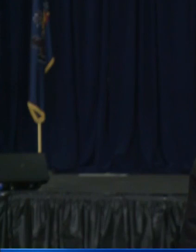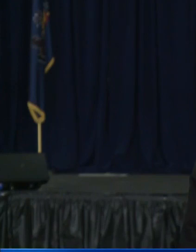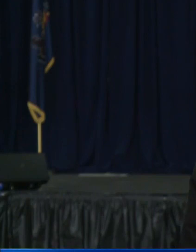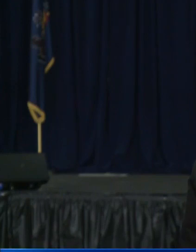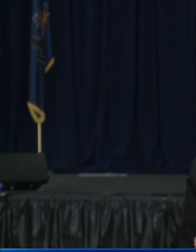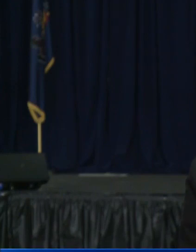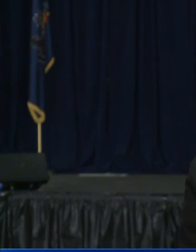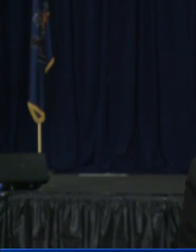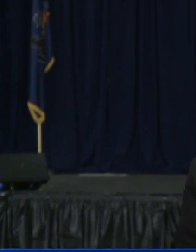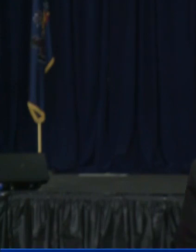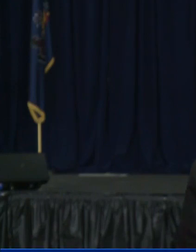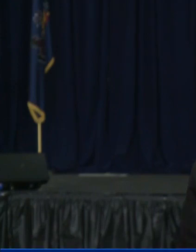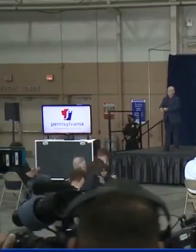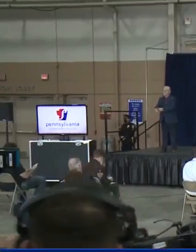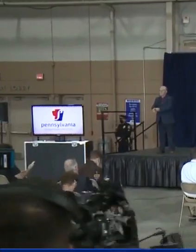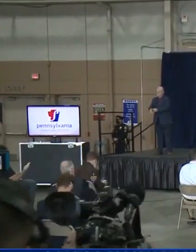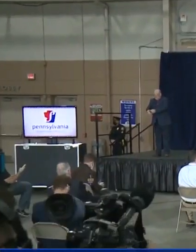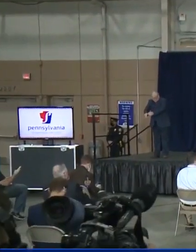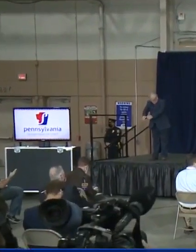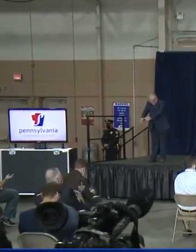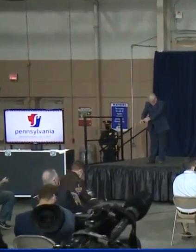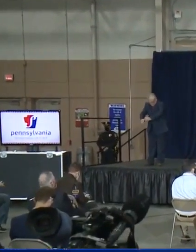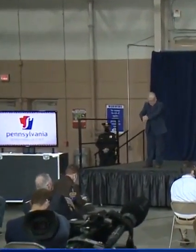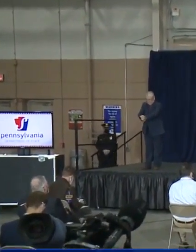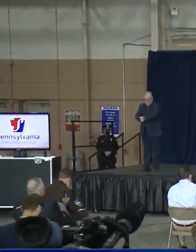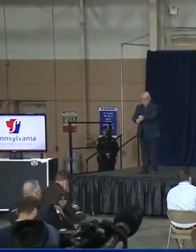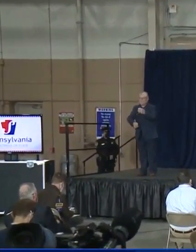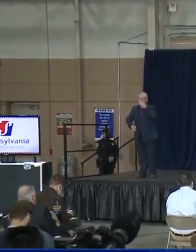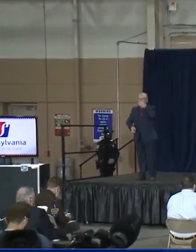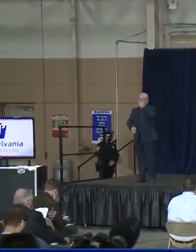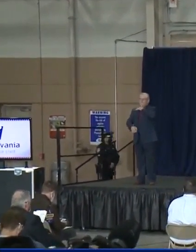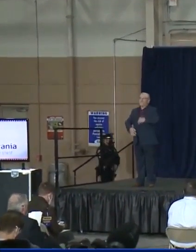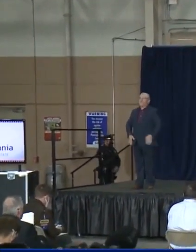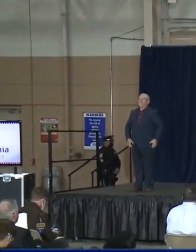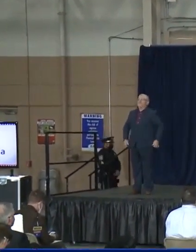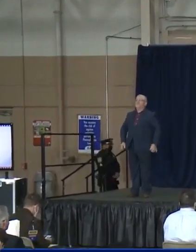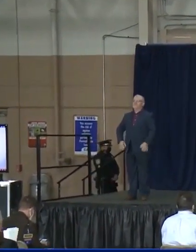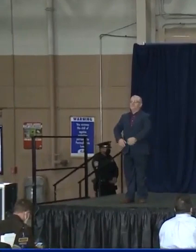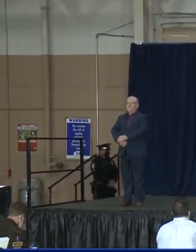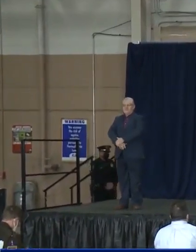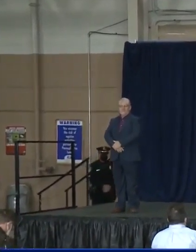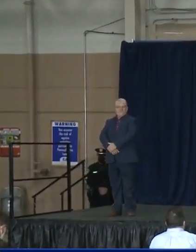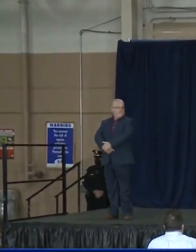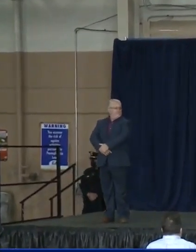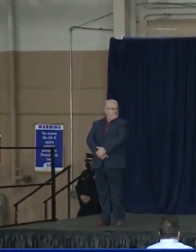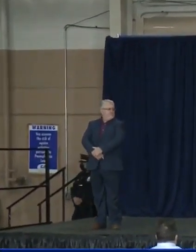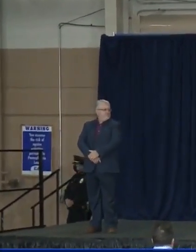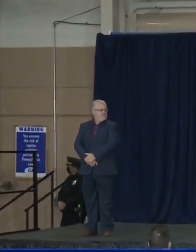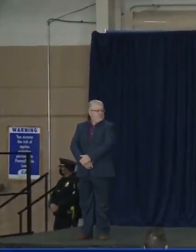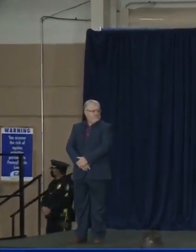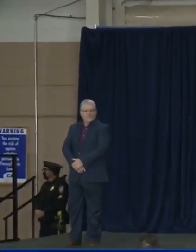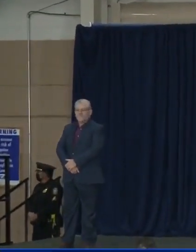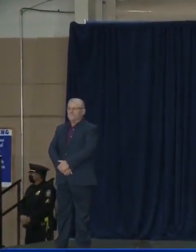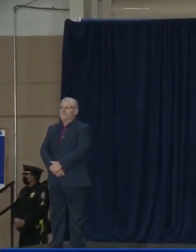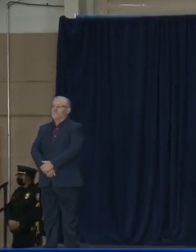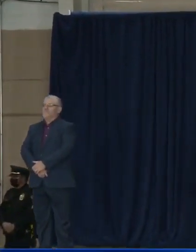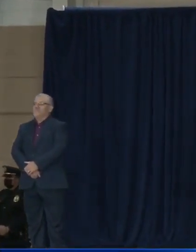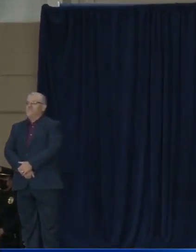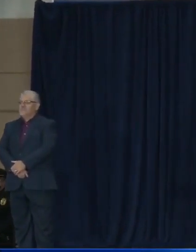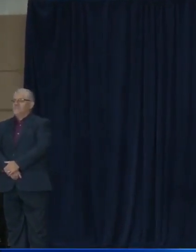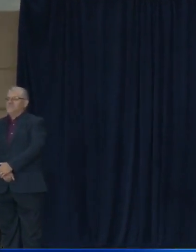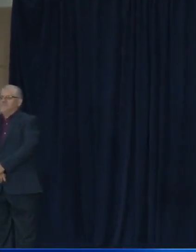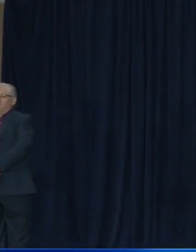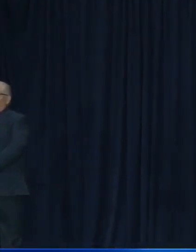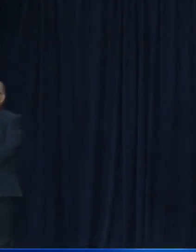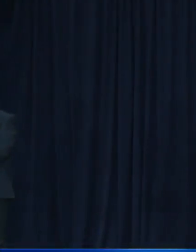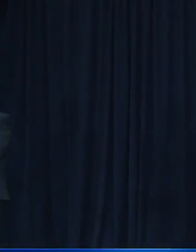been received after Election Day are indeed being segregated pending court action, possibly by the U.S. Supreme